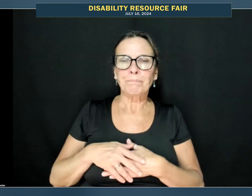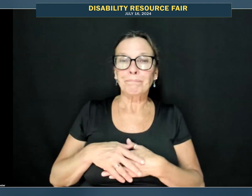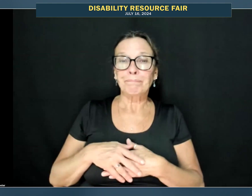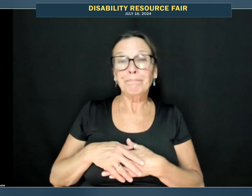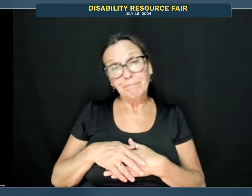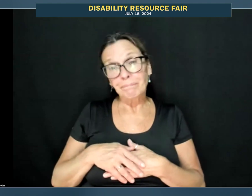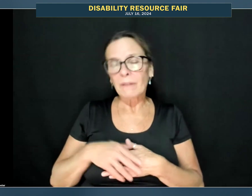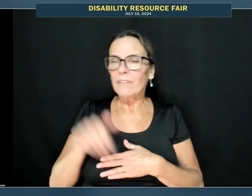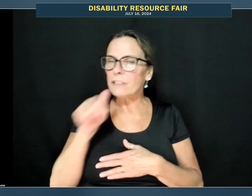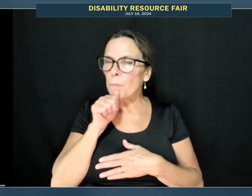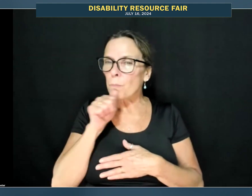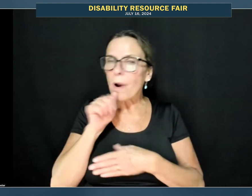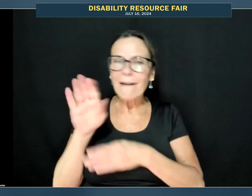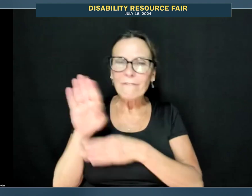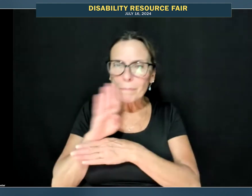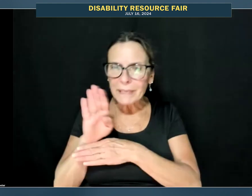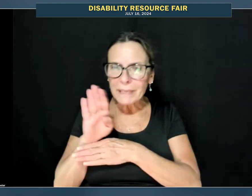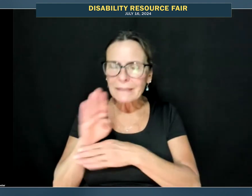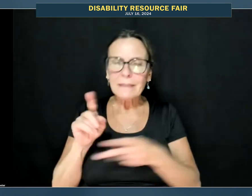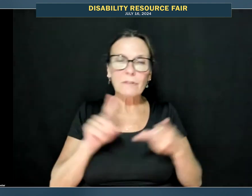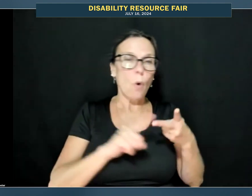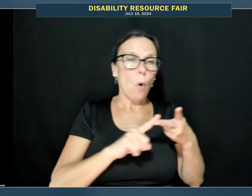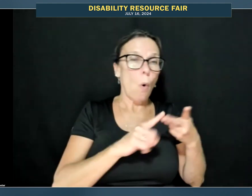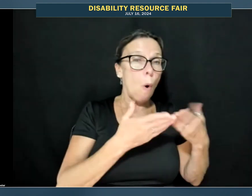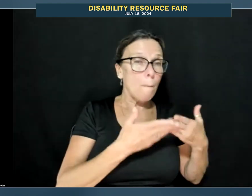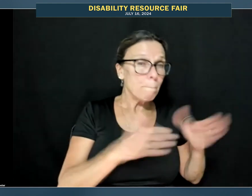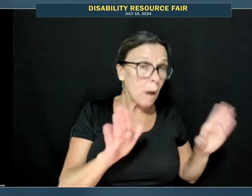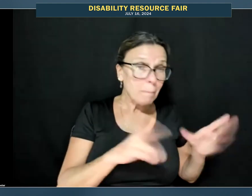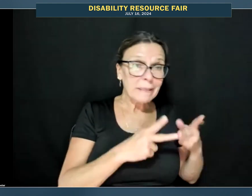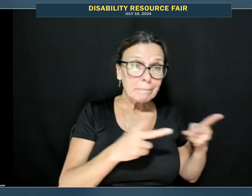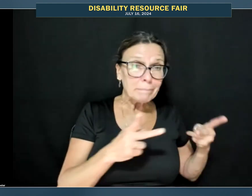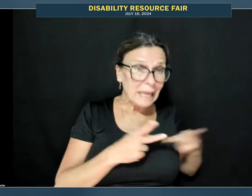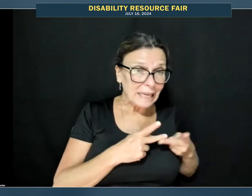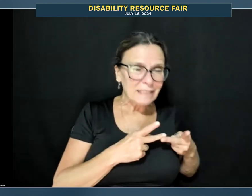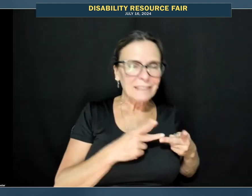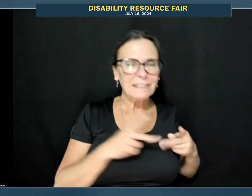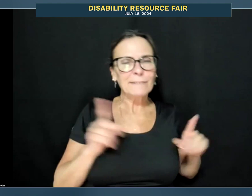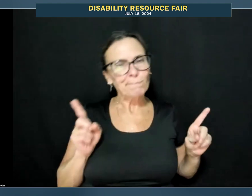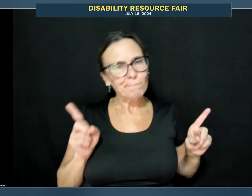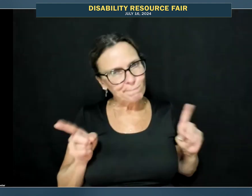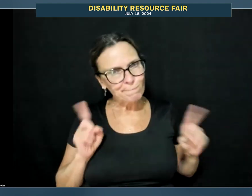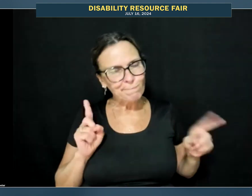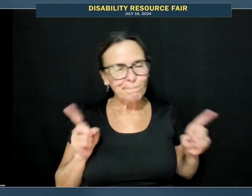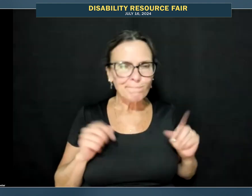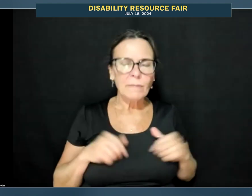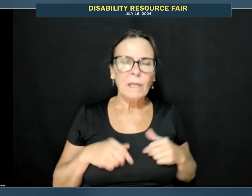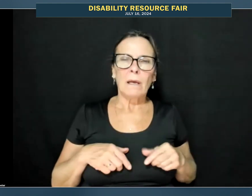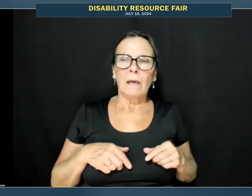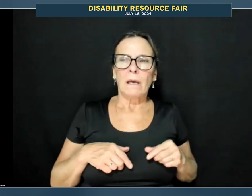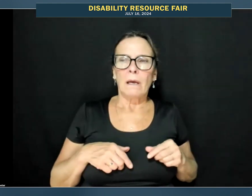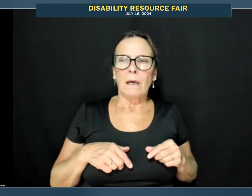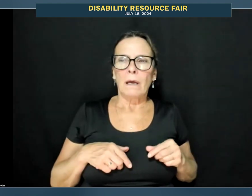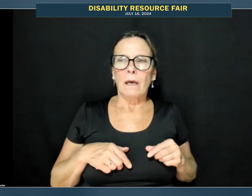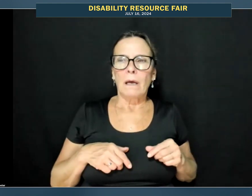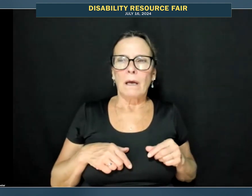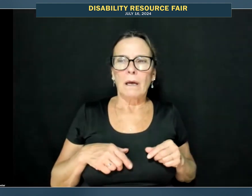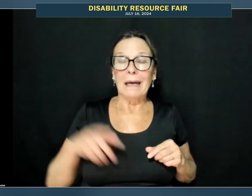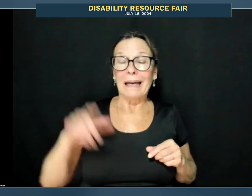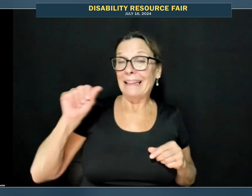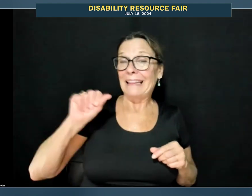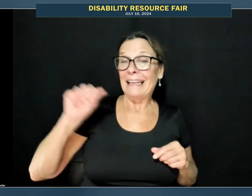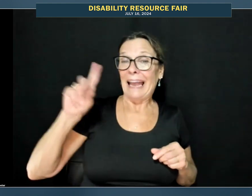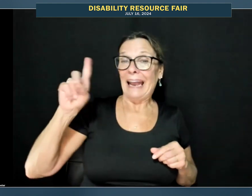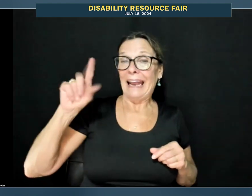if it's a private business, or if it's a public entity. So, you know, I mean, the ADA right